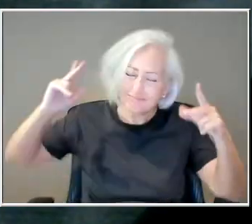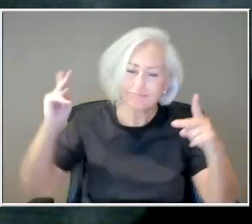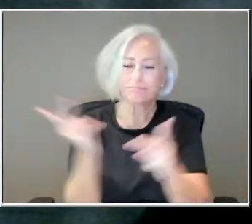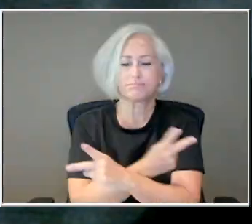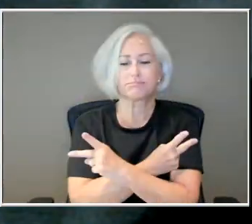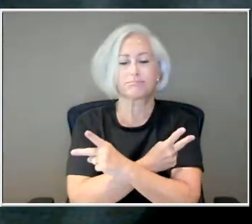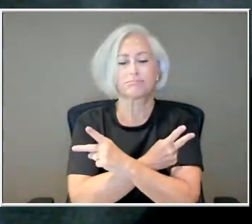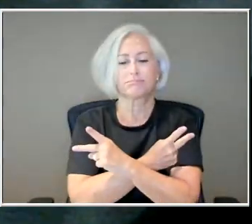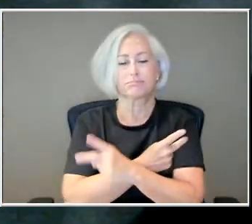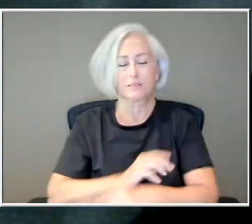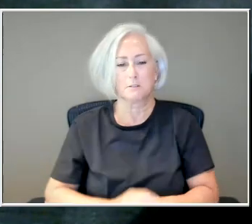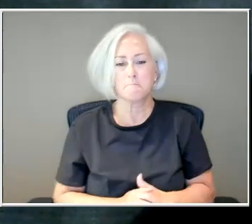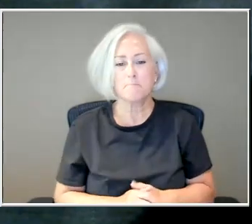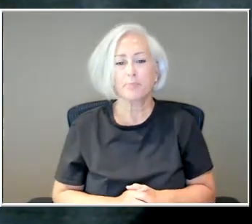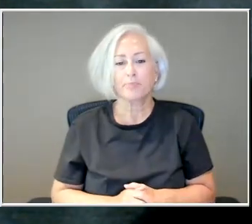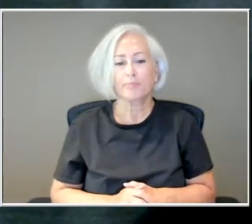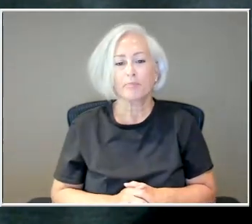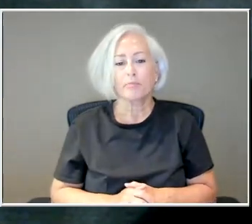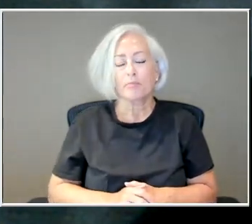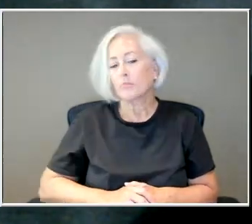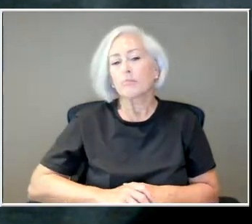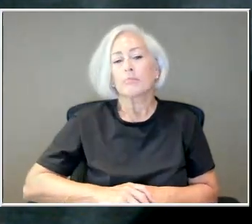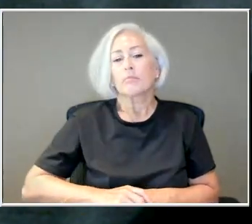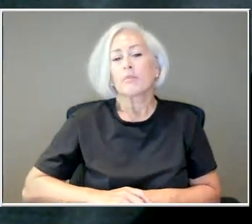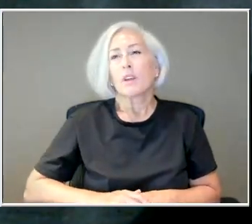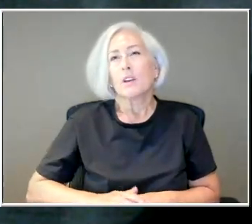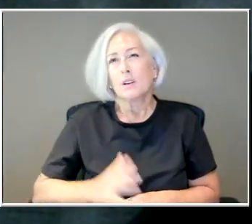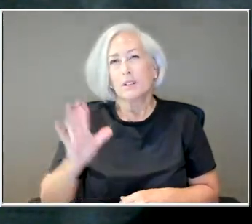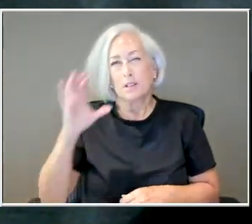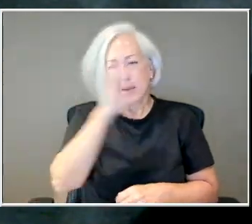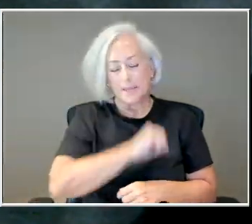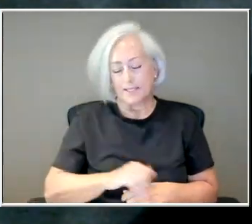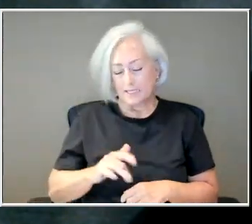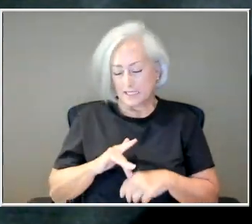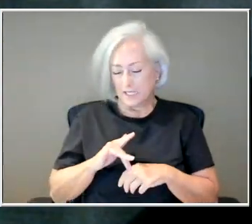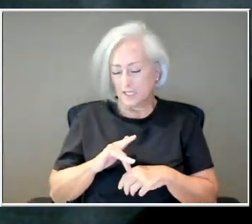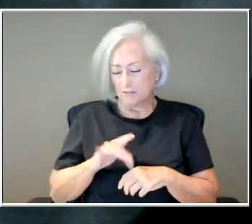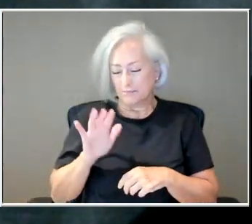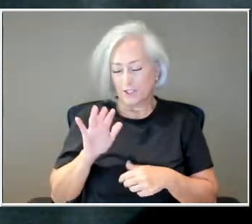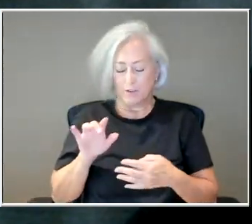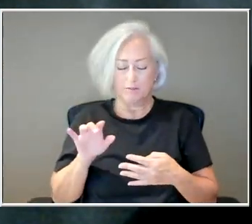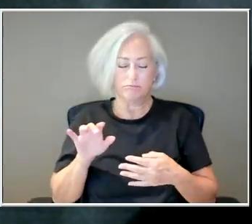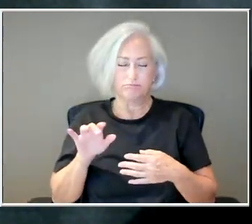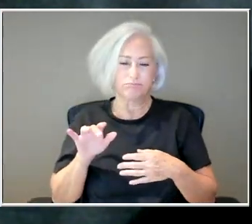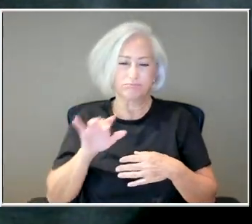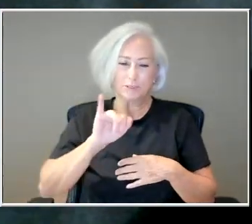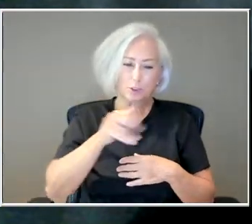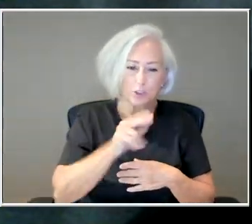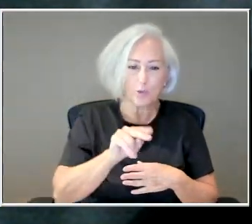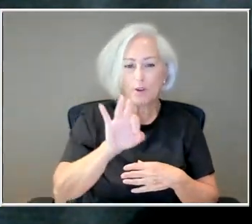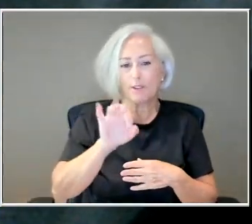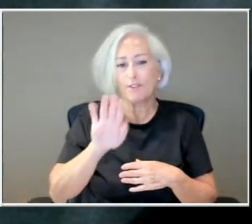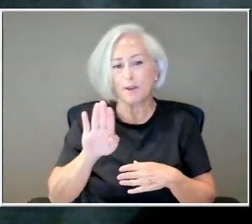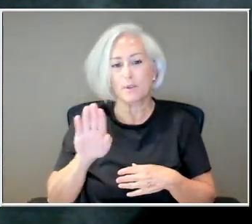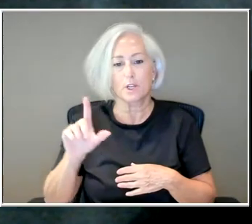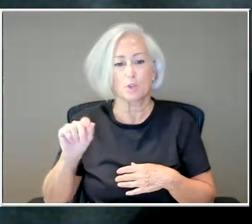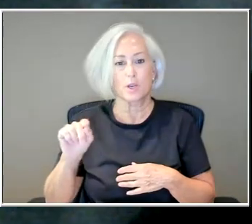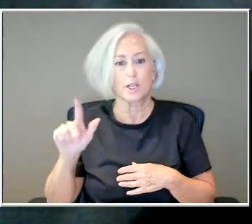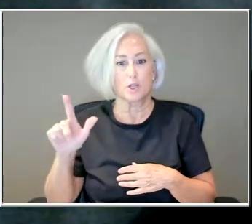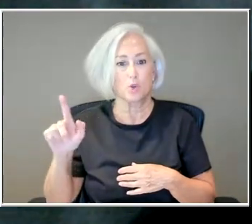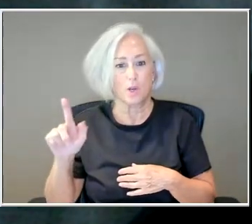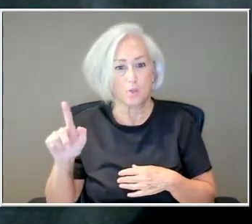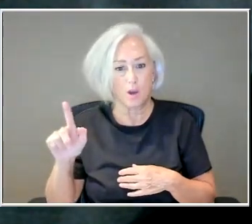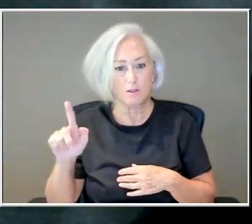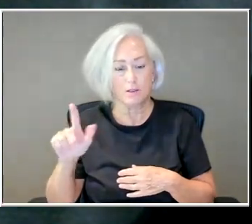I had in early 2021, prior to knowing any of this, my daughter had asked